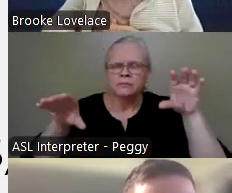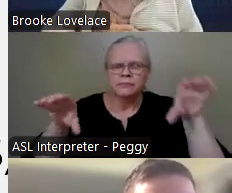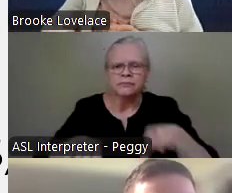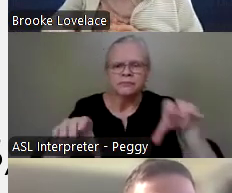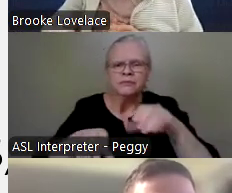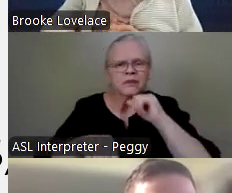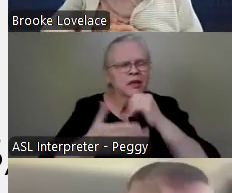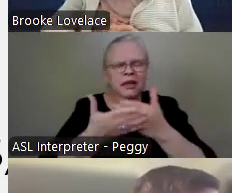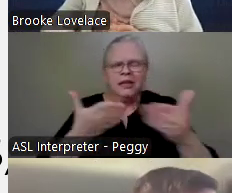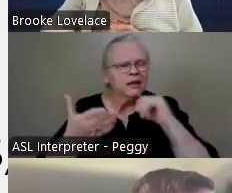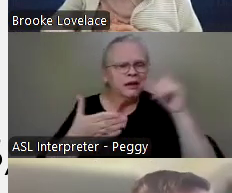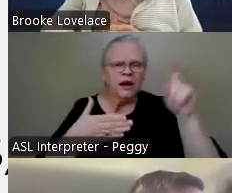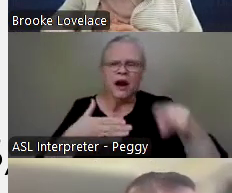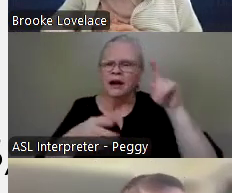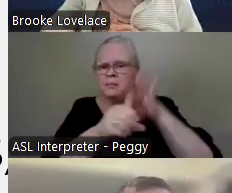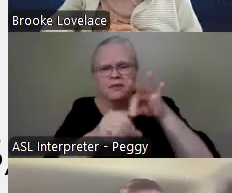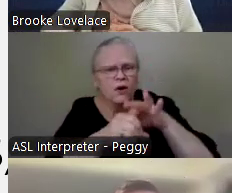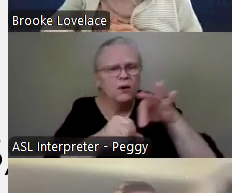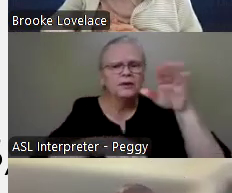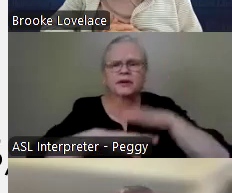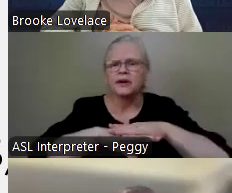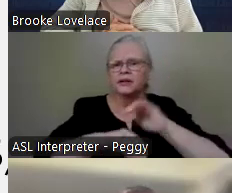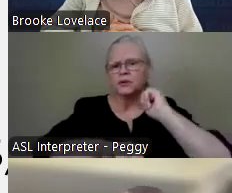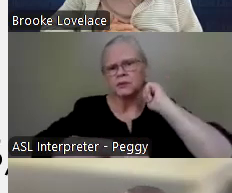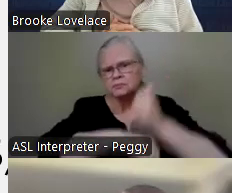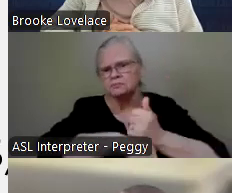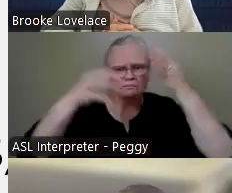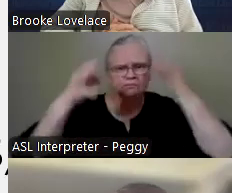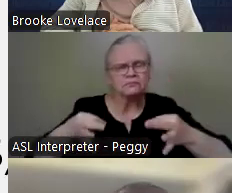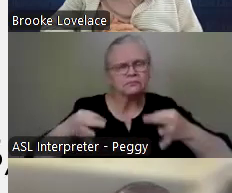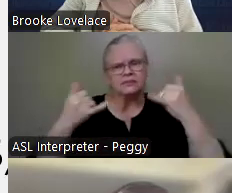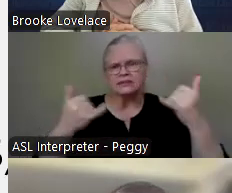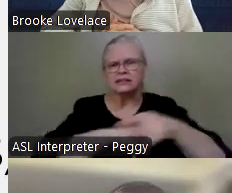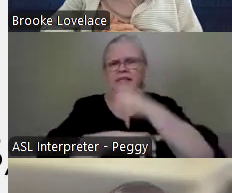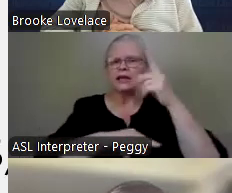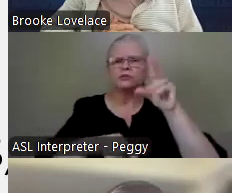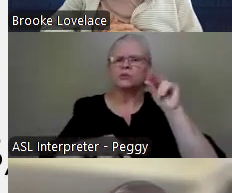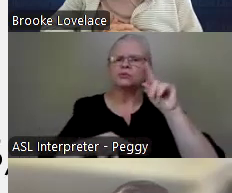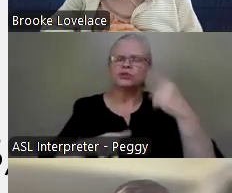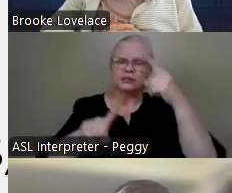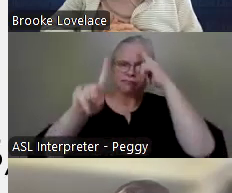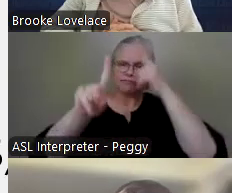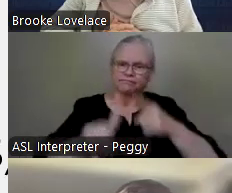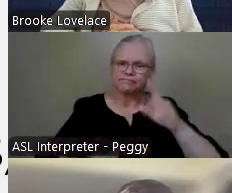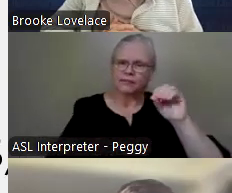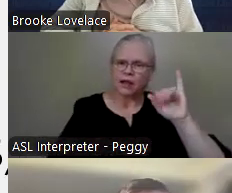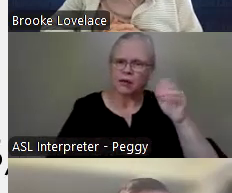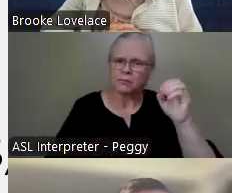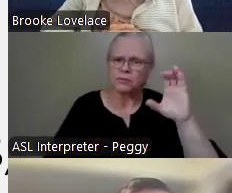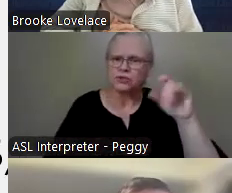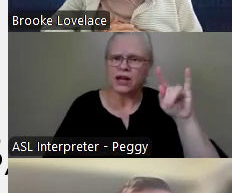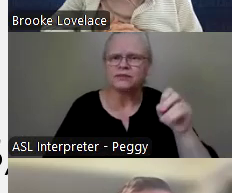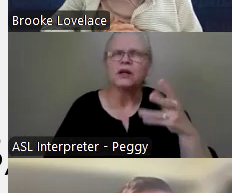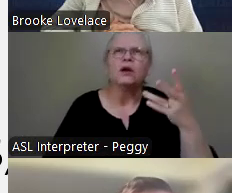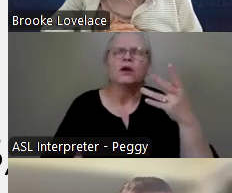things that have to be voted on or set in stone today. It's just our objectives. But we wanted to make sure that you guys had an idea about what